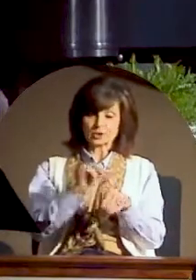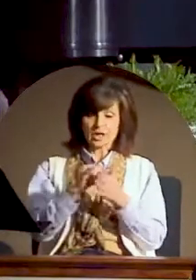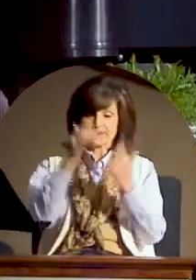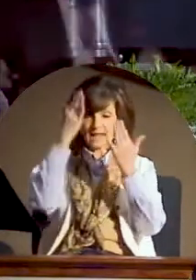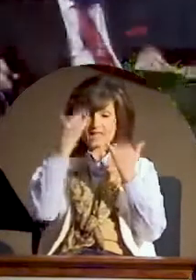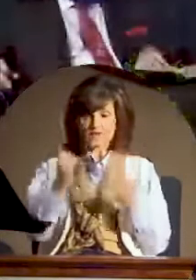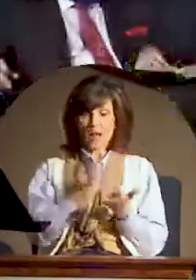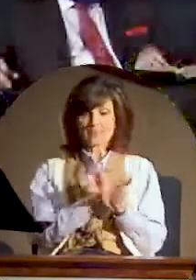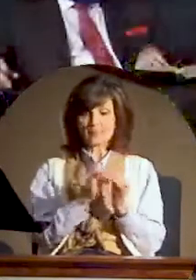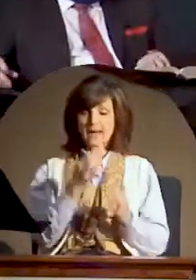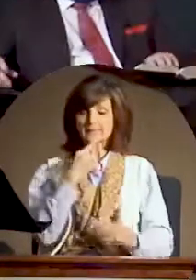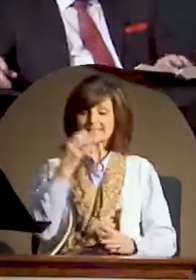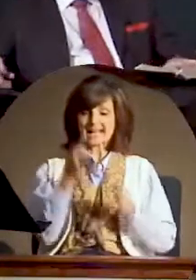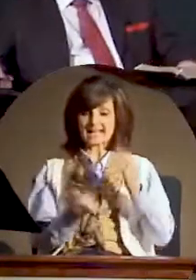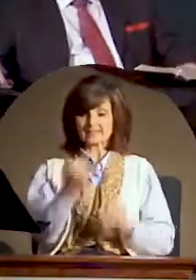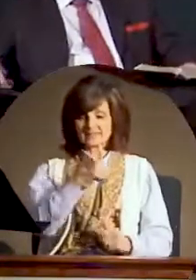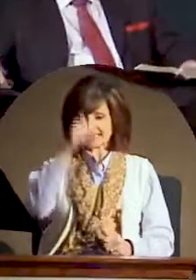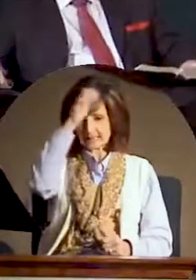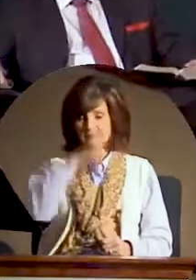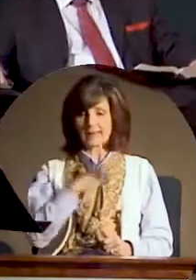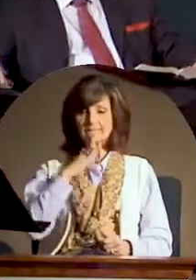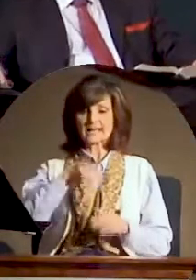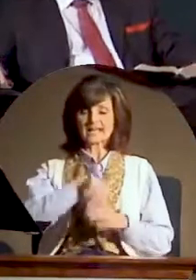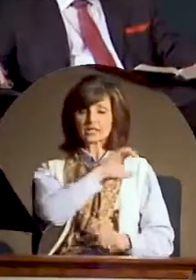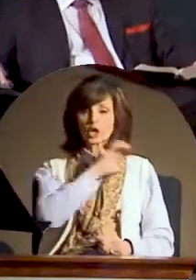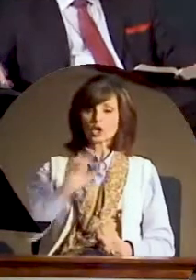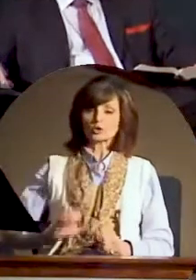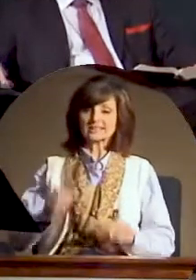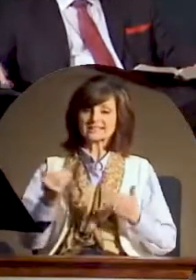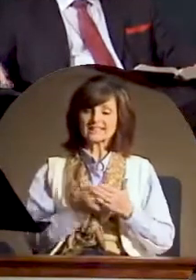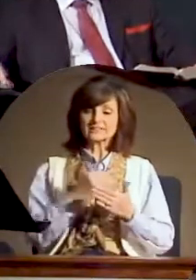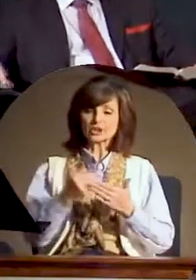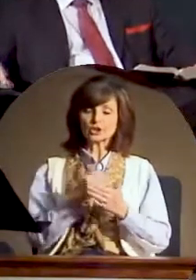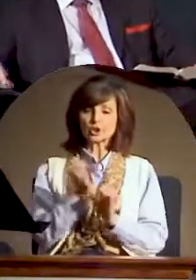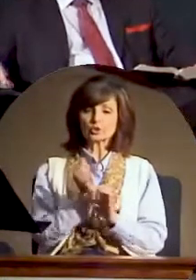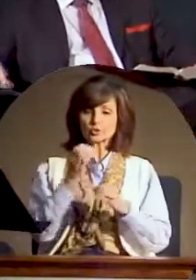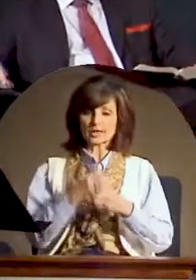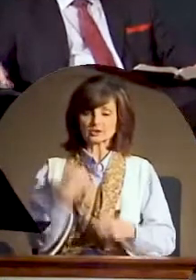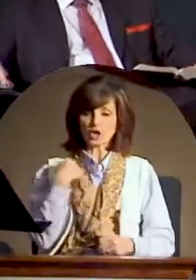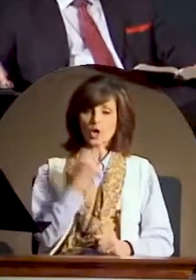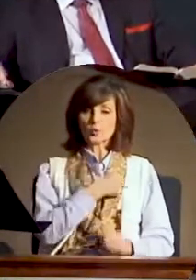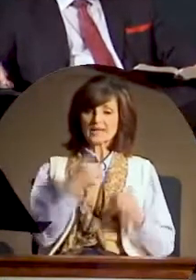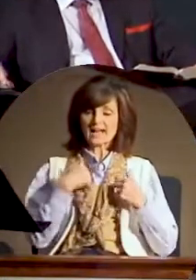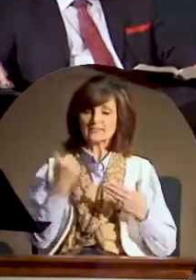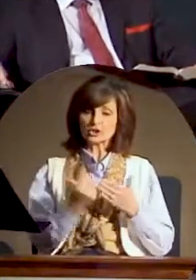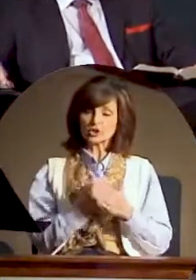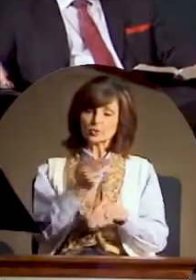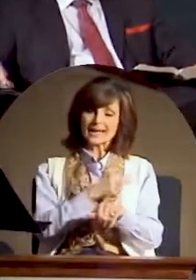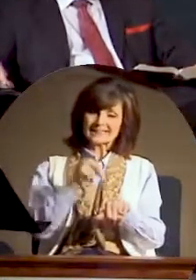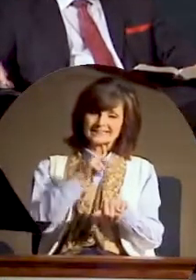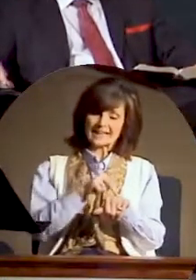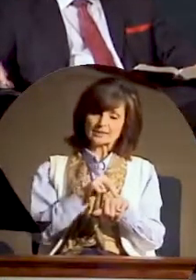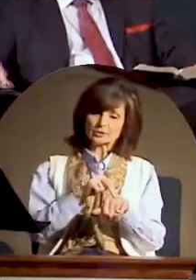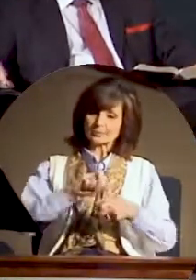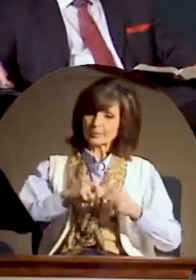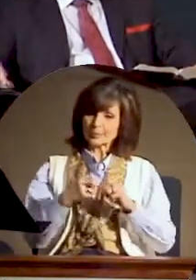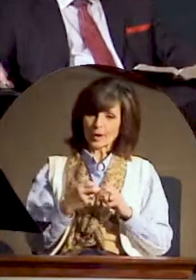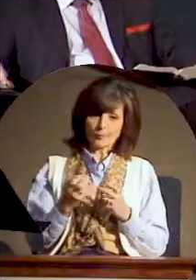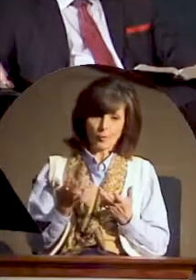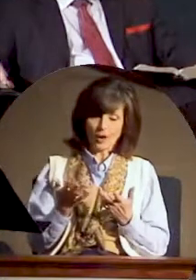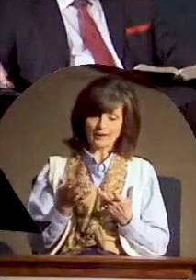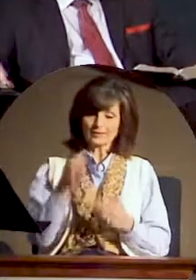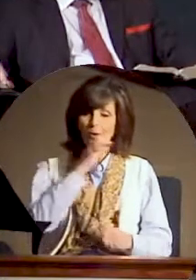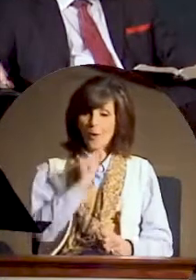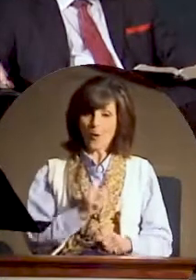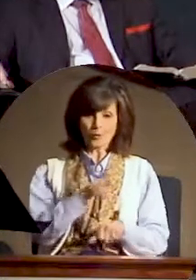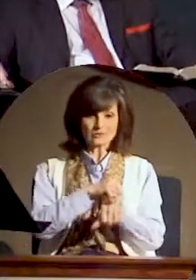the Bible said, if any man be in Christ, he's a new creature. We got a new nature. The only problem is the